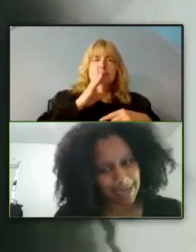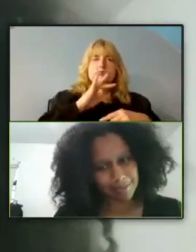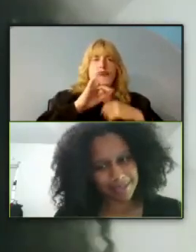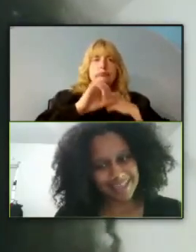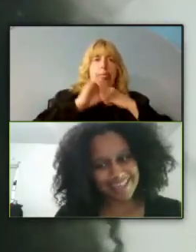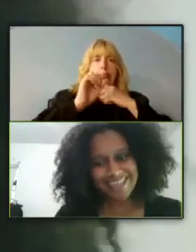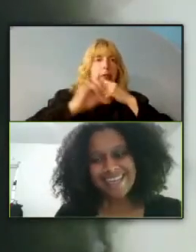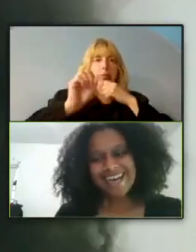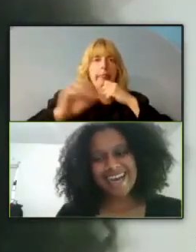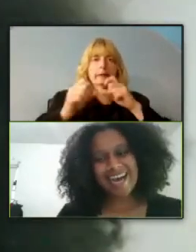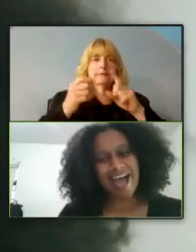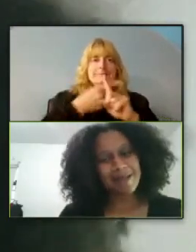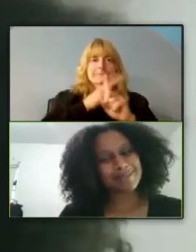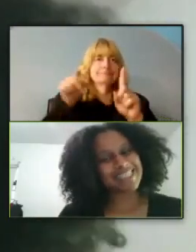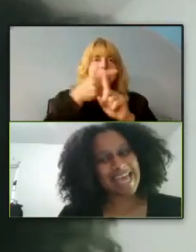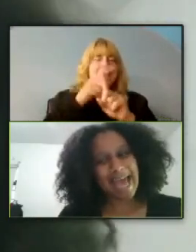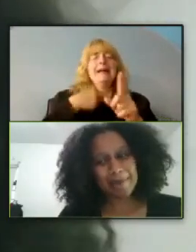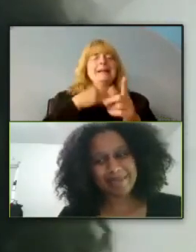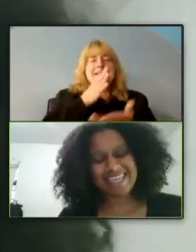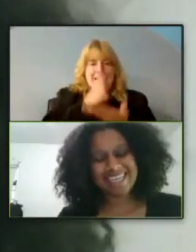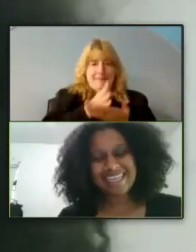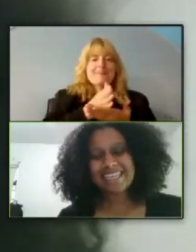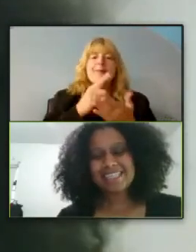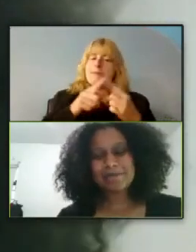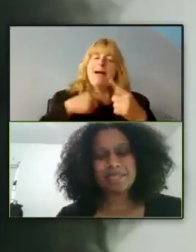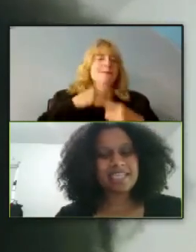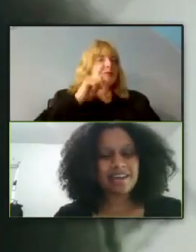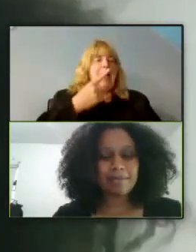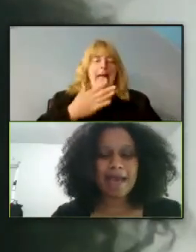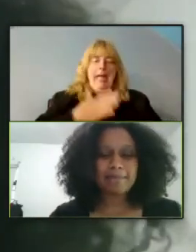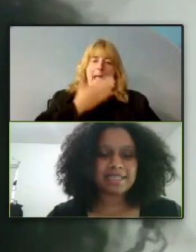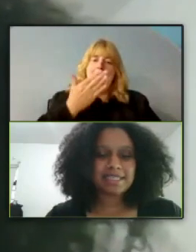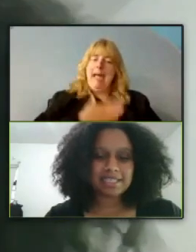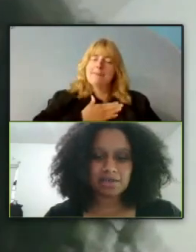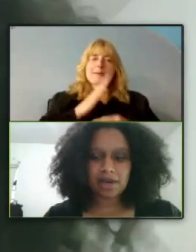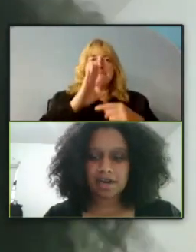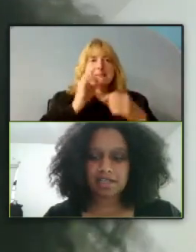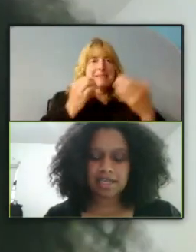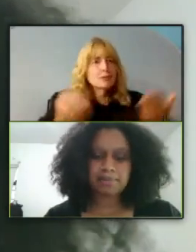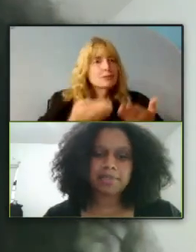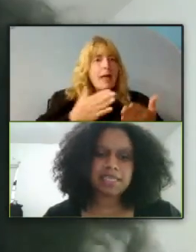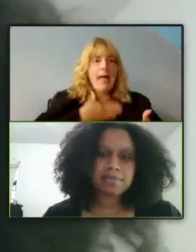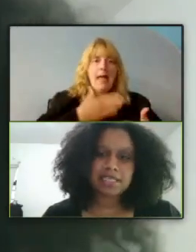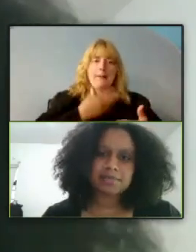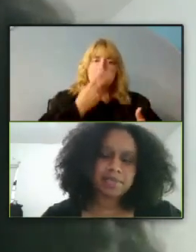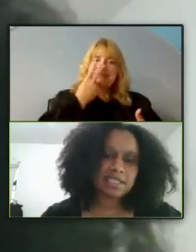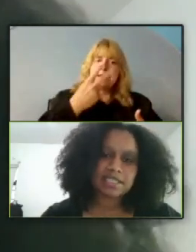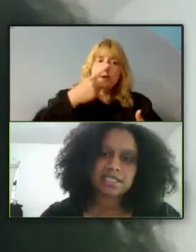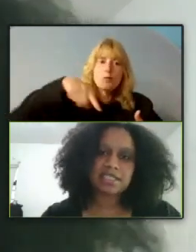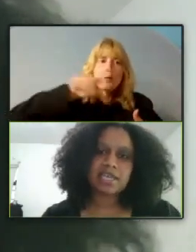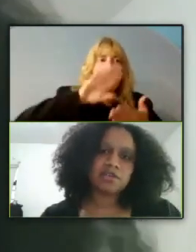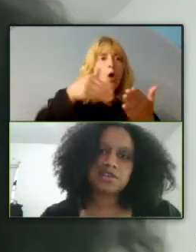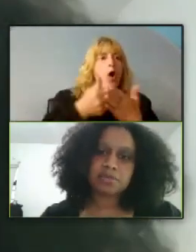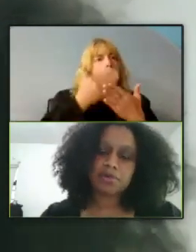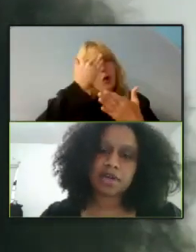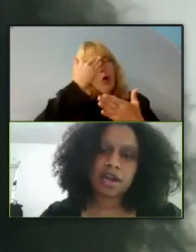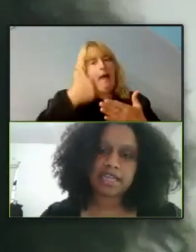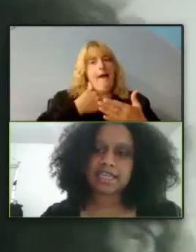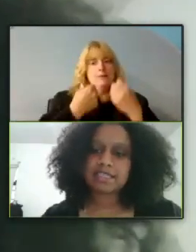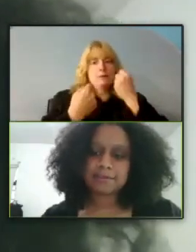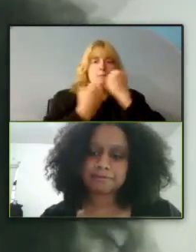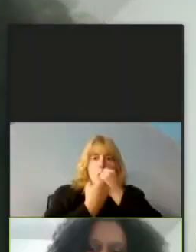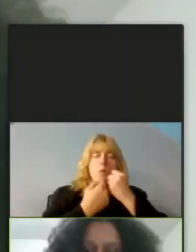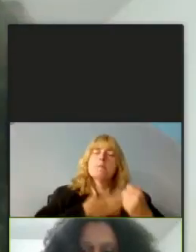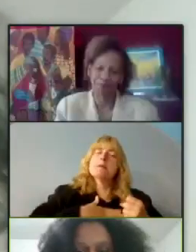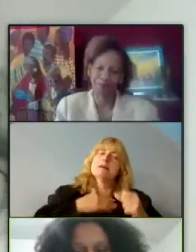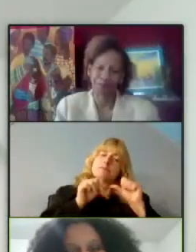will stop. I'm just happy to be here. I'm happy to see you all, and please, please, please just continue to support our